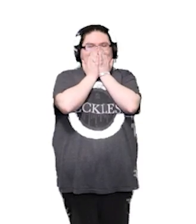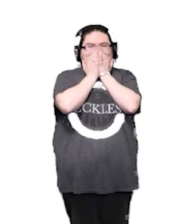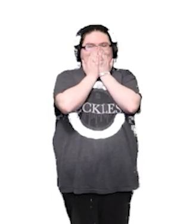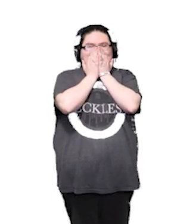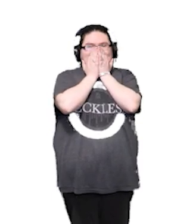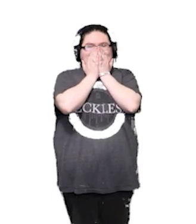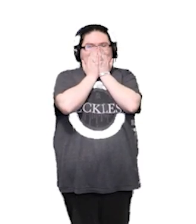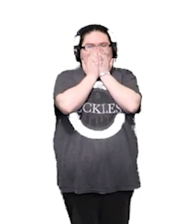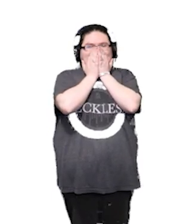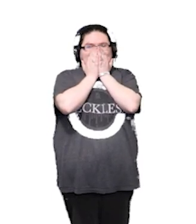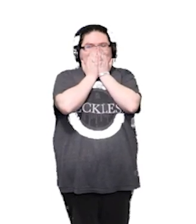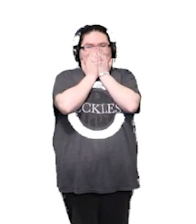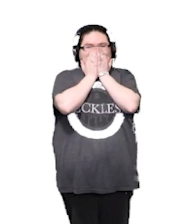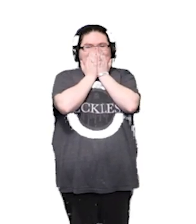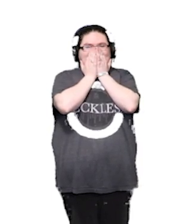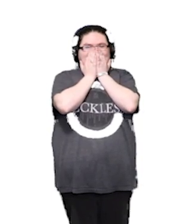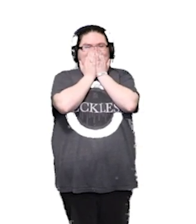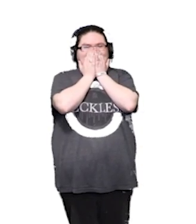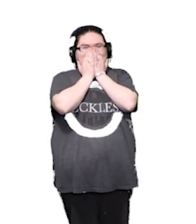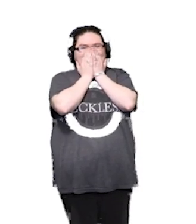Hey, yo, they're just off their guard.